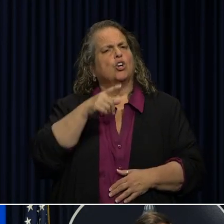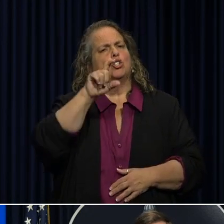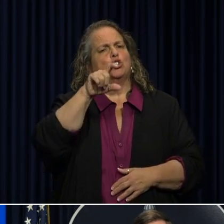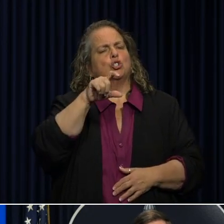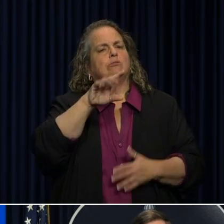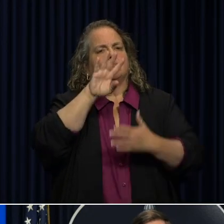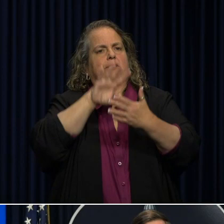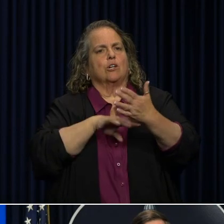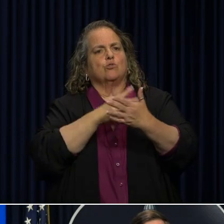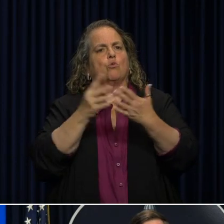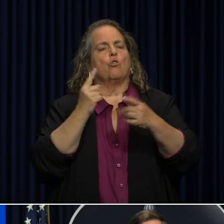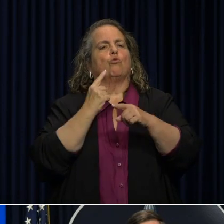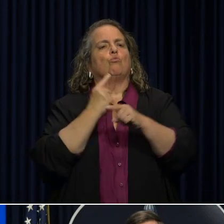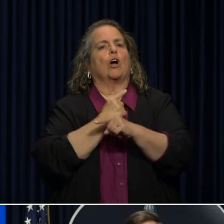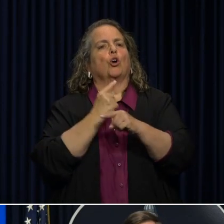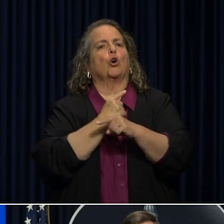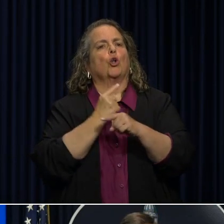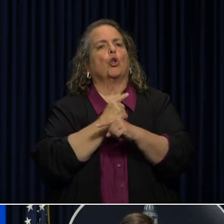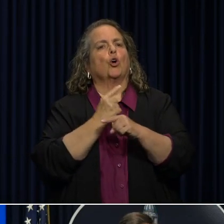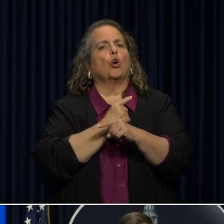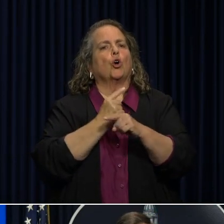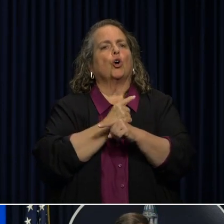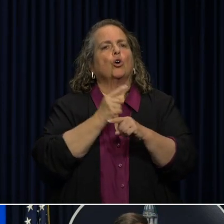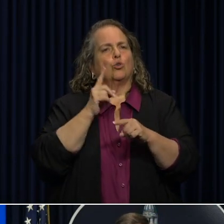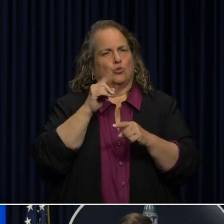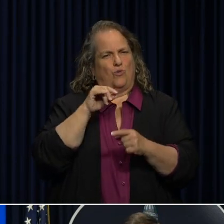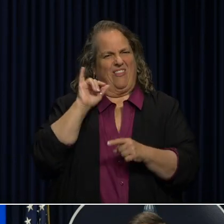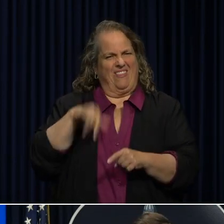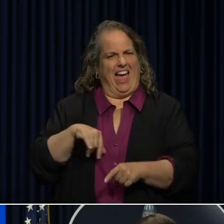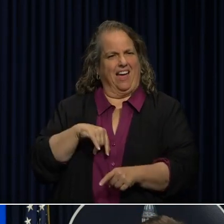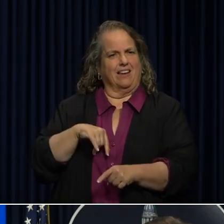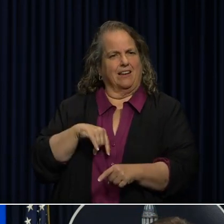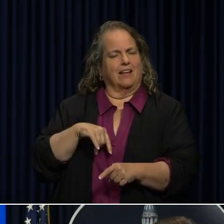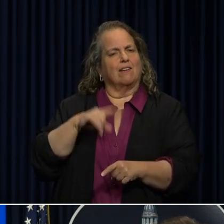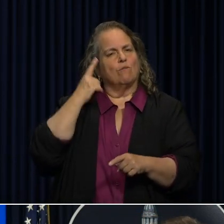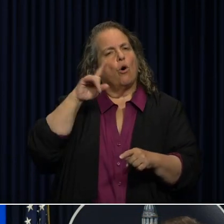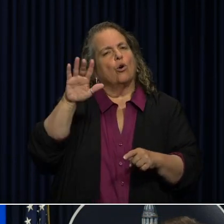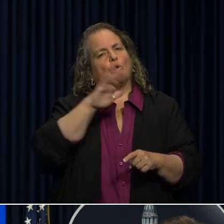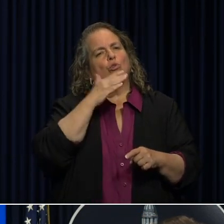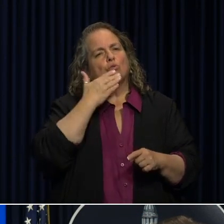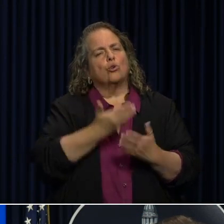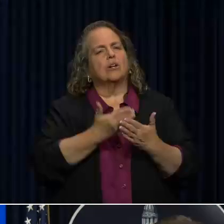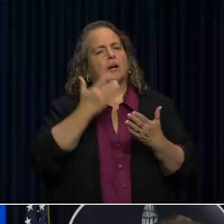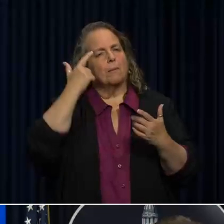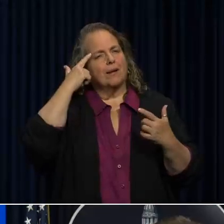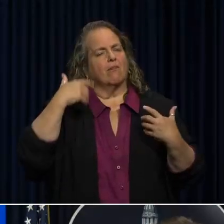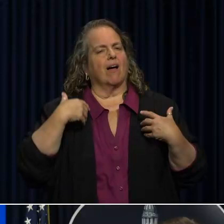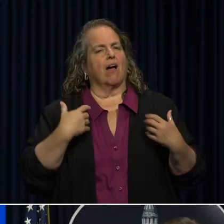It's important to everybody's mental health, and it'll help us get through it together.